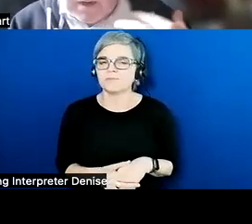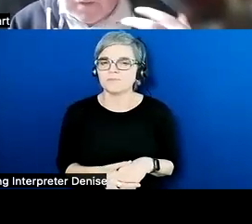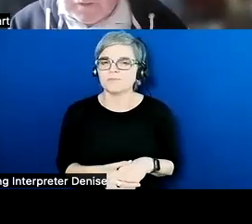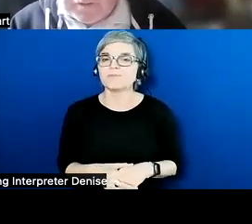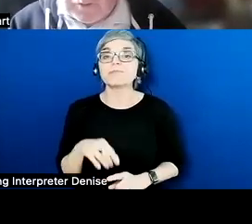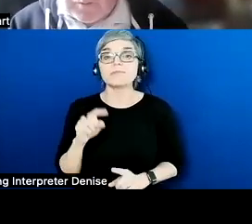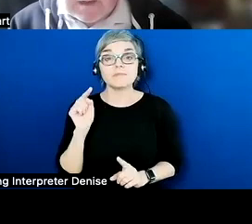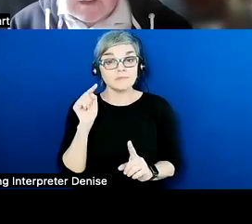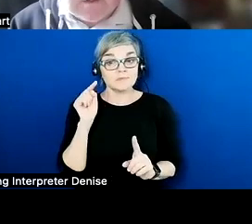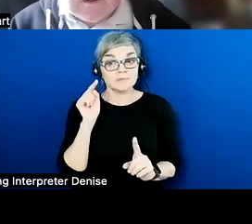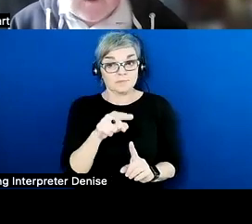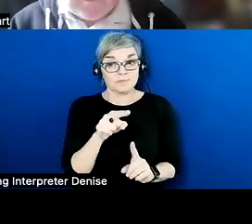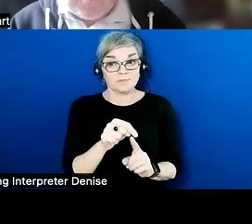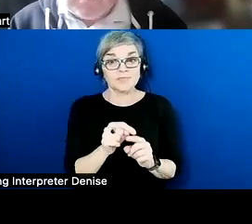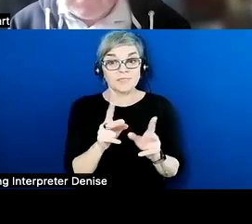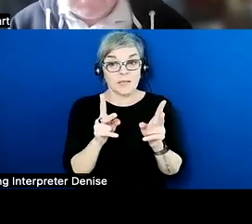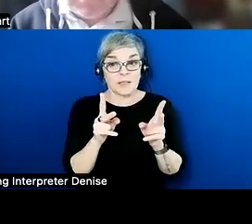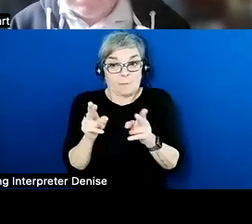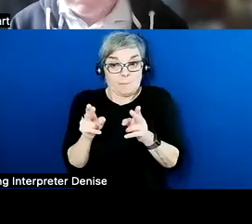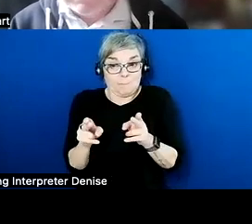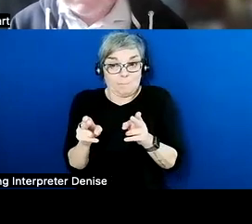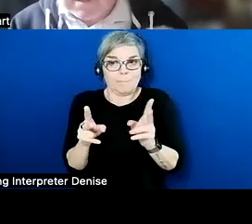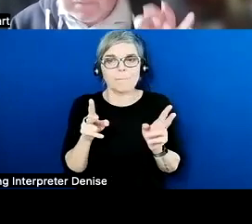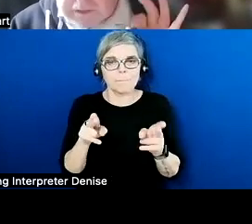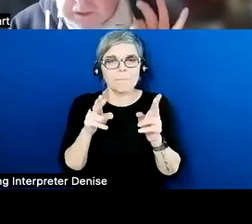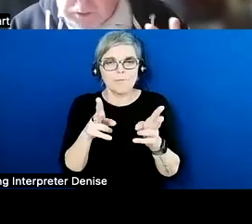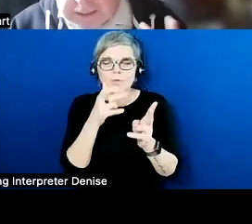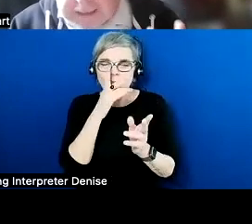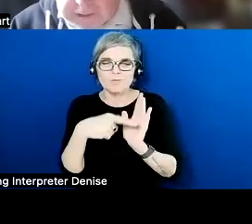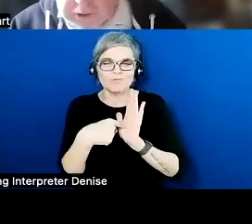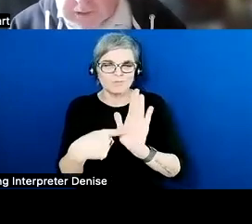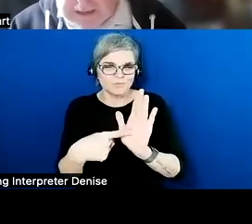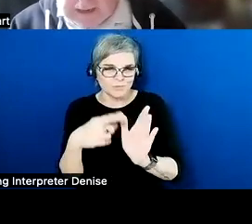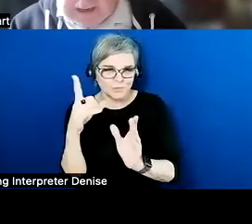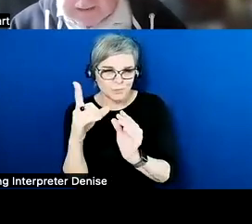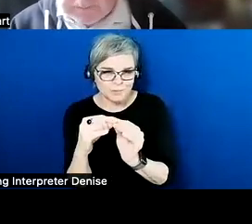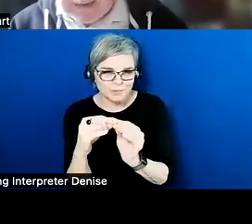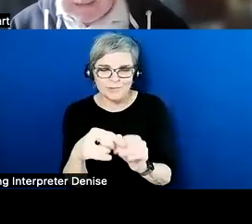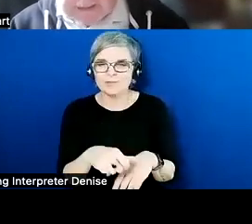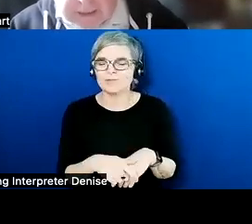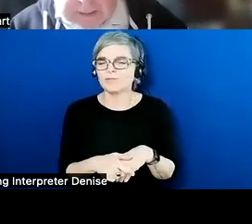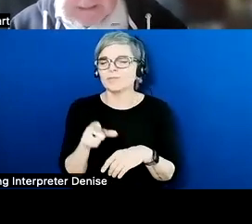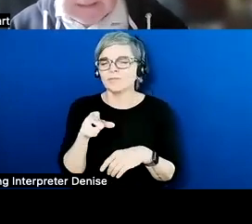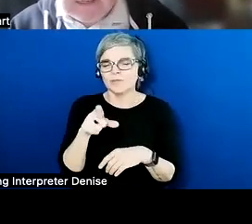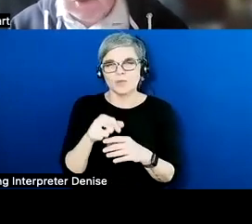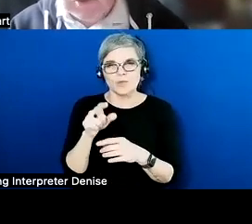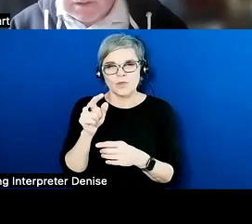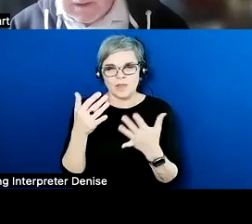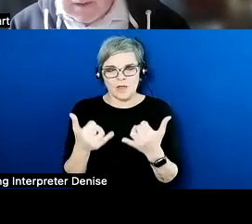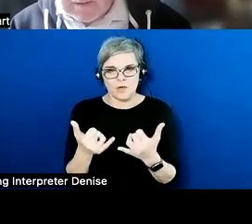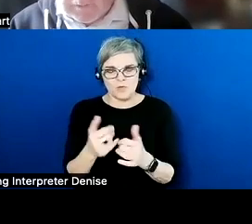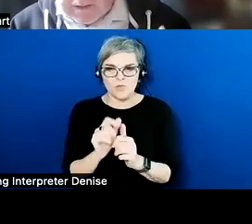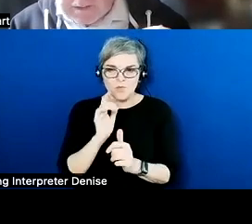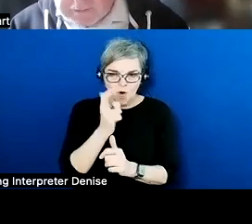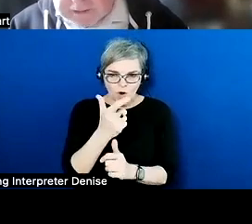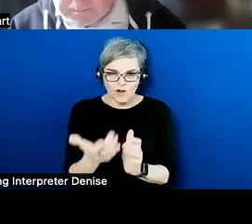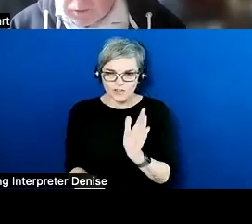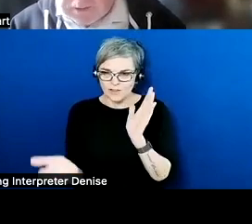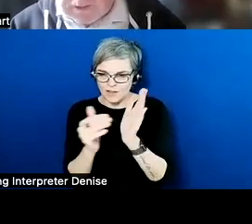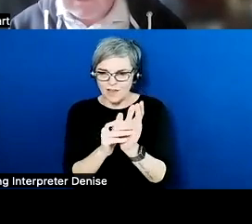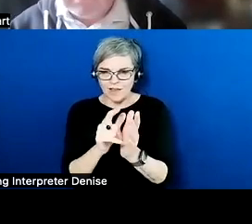time, just so that you just get a sense of the communication aspects, the imitation, the way